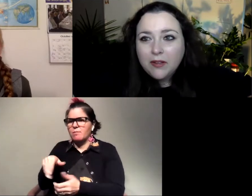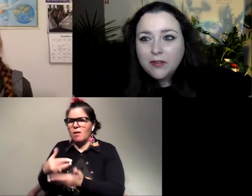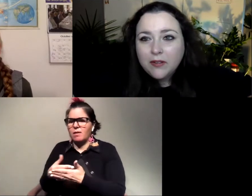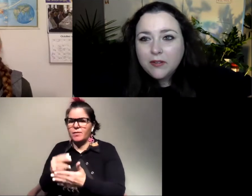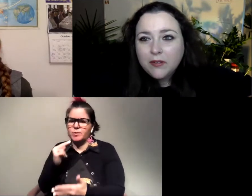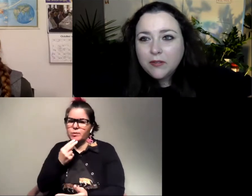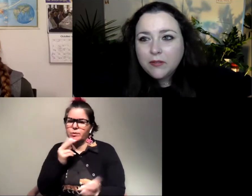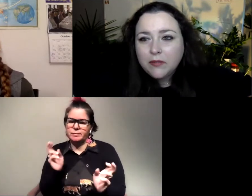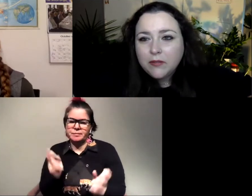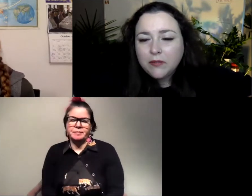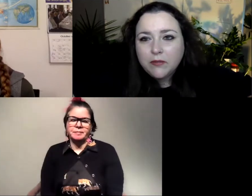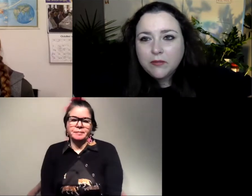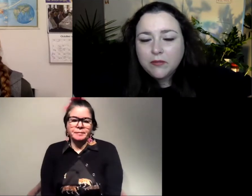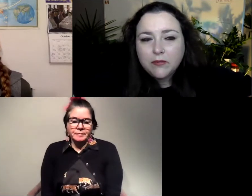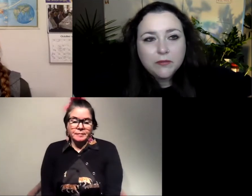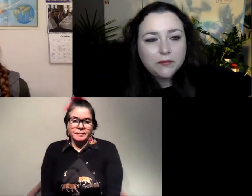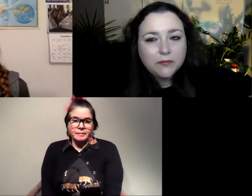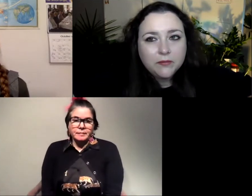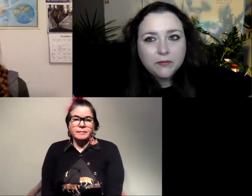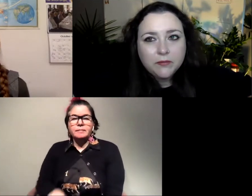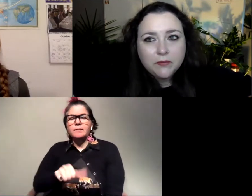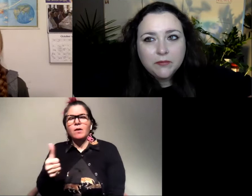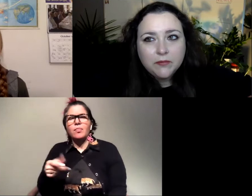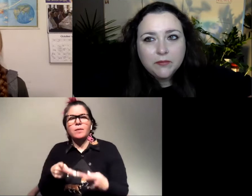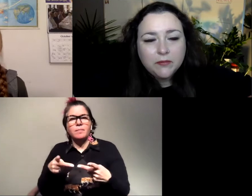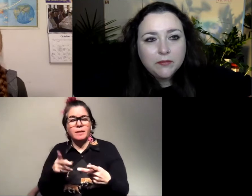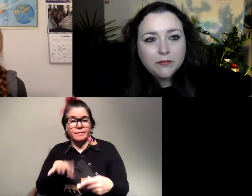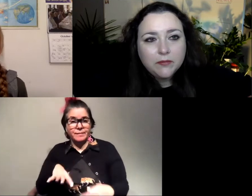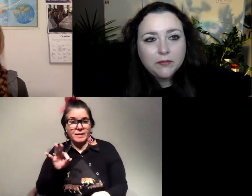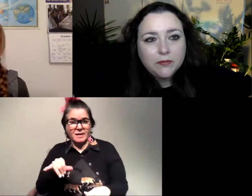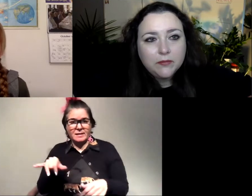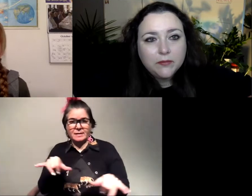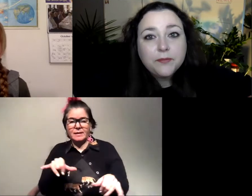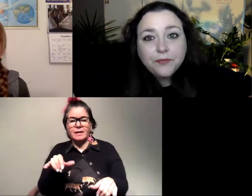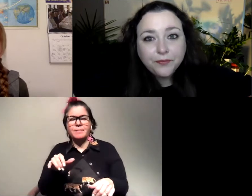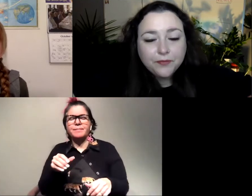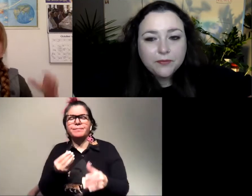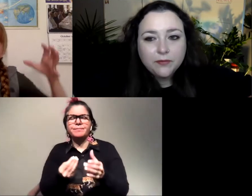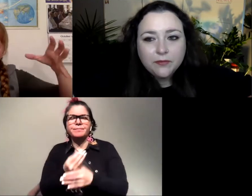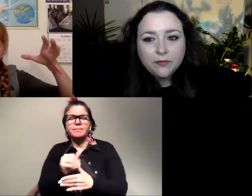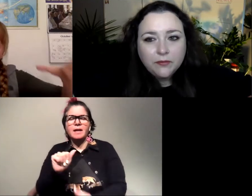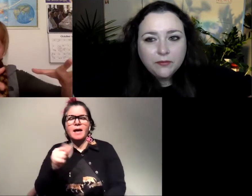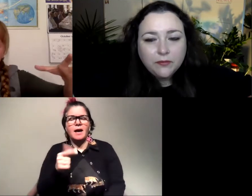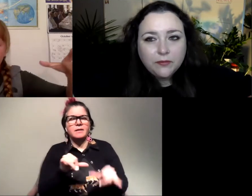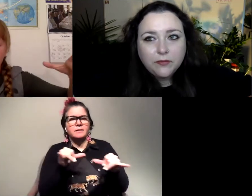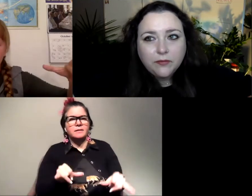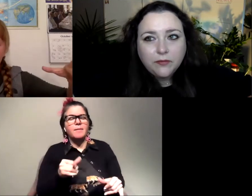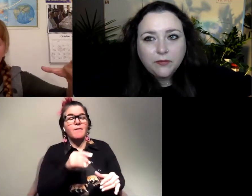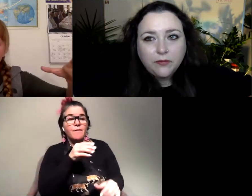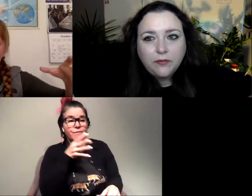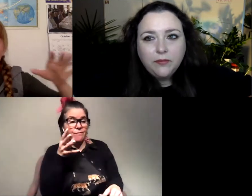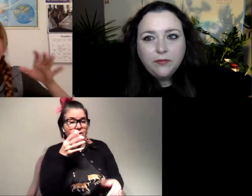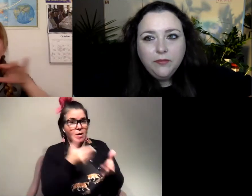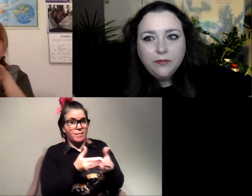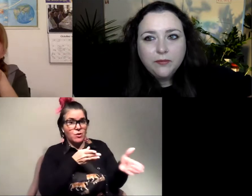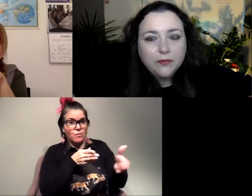And so the other place where you'll see that is in like agricultural systems. If you have a farm that's right next to a